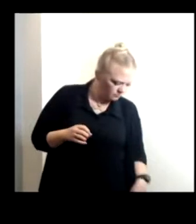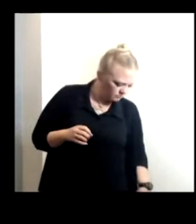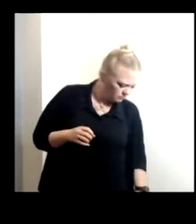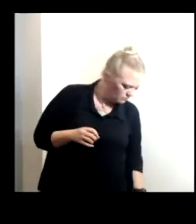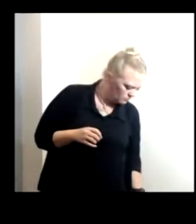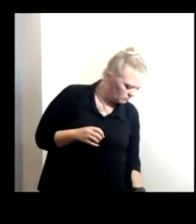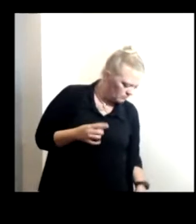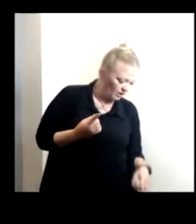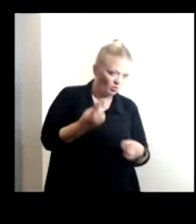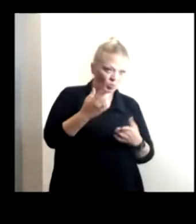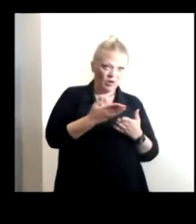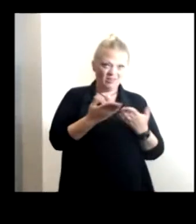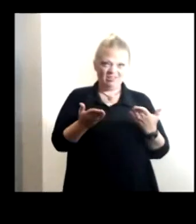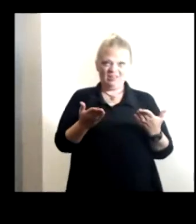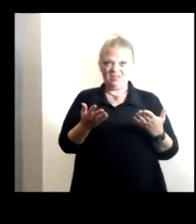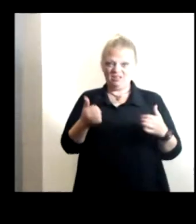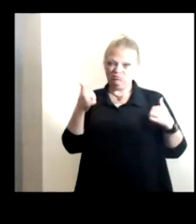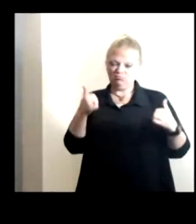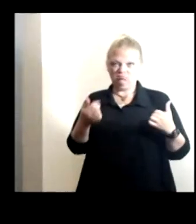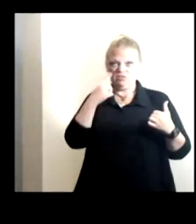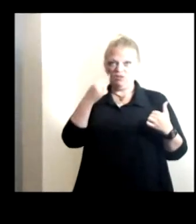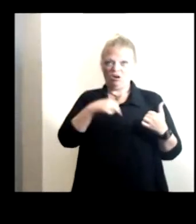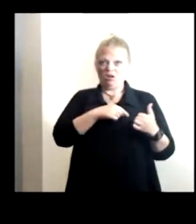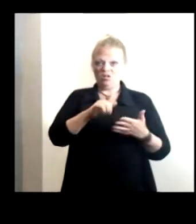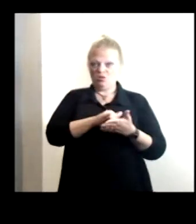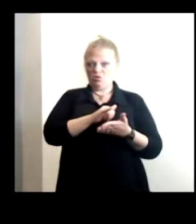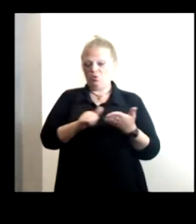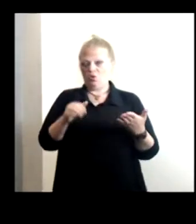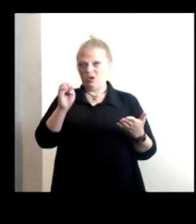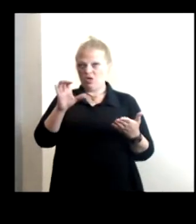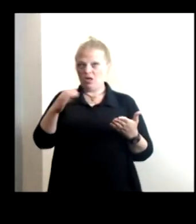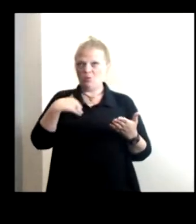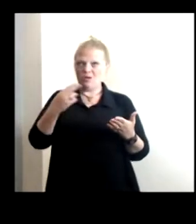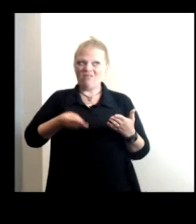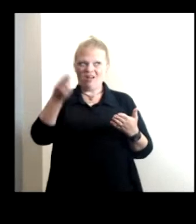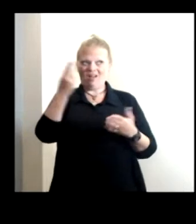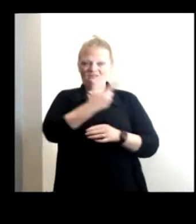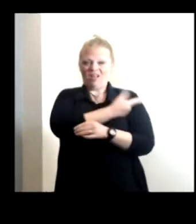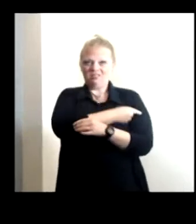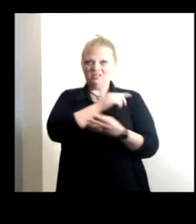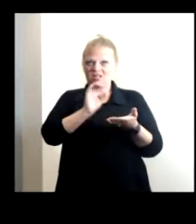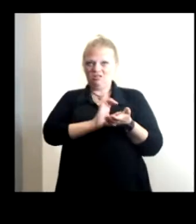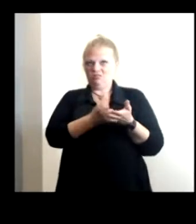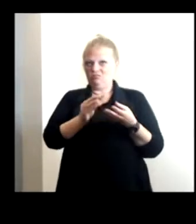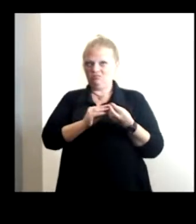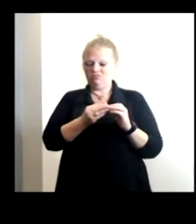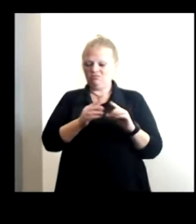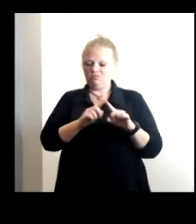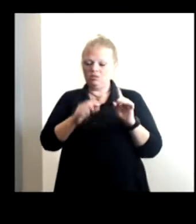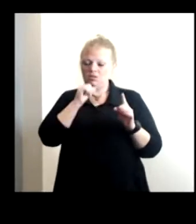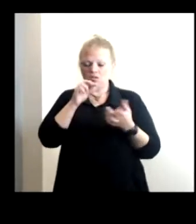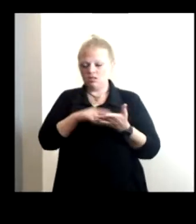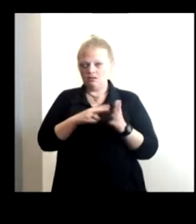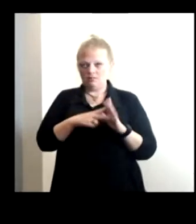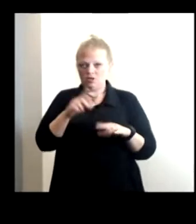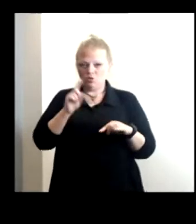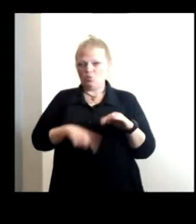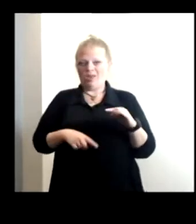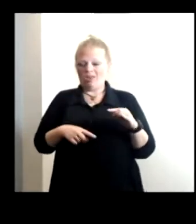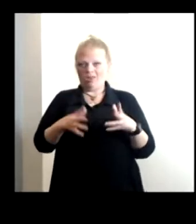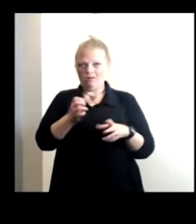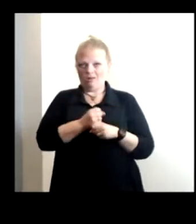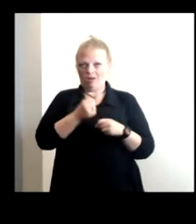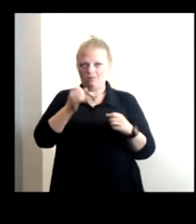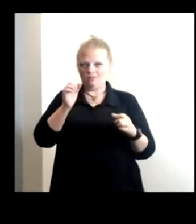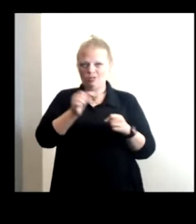that we've got going for us in New York and in Erie County is we have high vaccination rates. But that doesn't mean you still can't get COVID and you can't